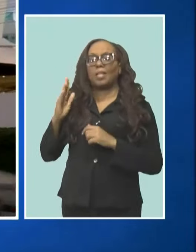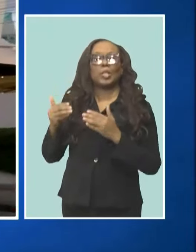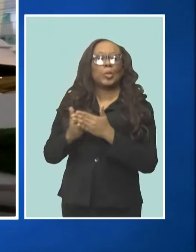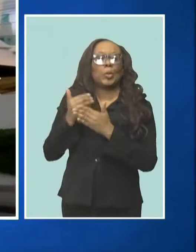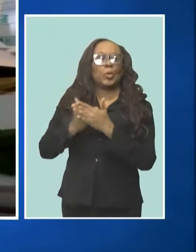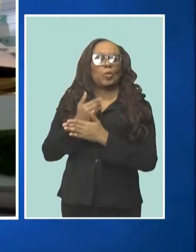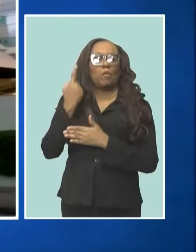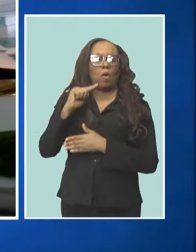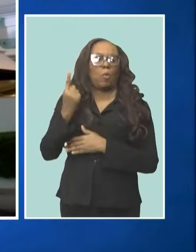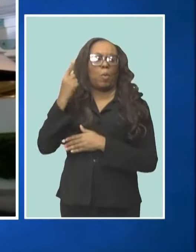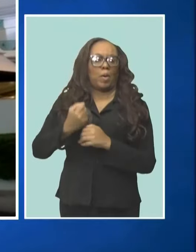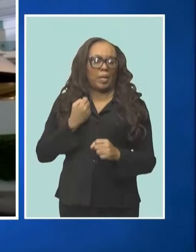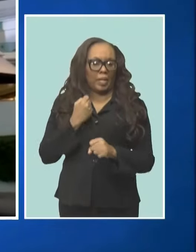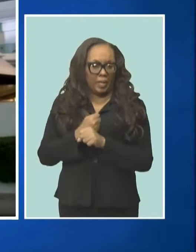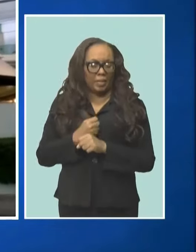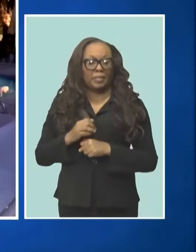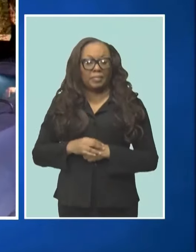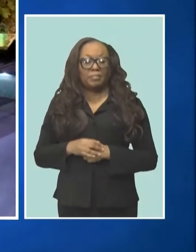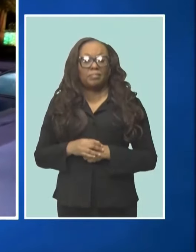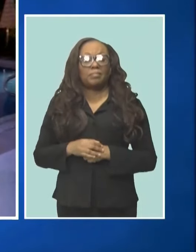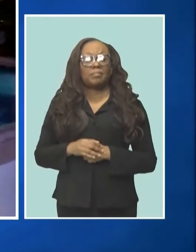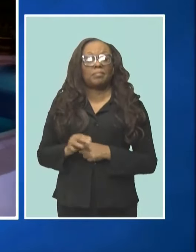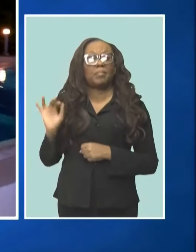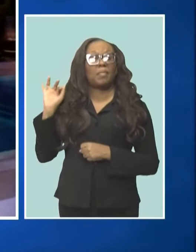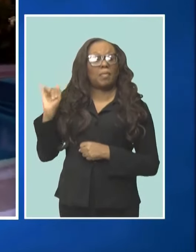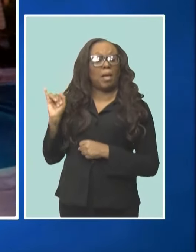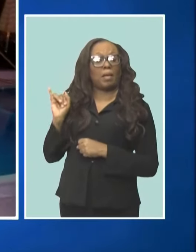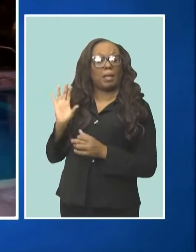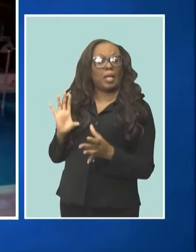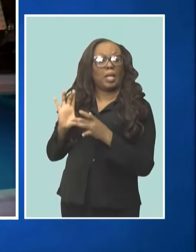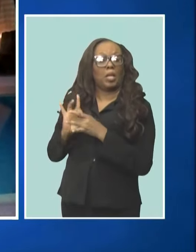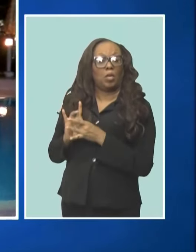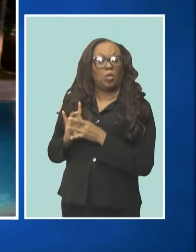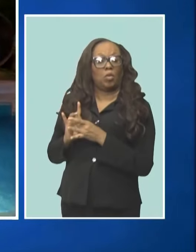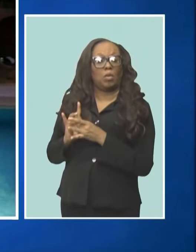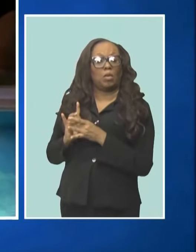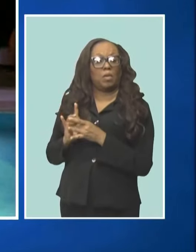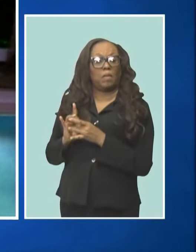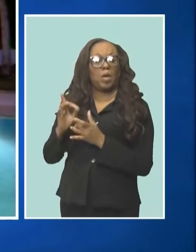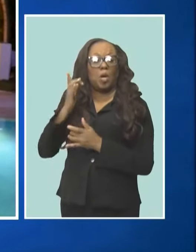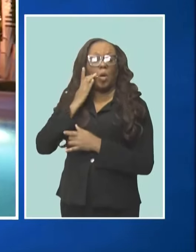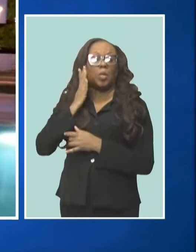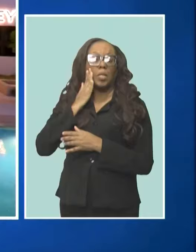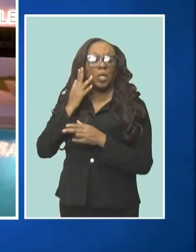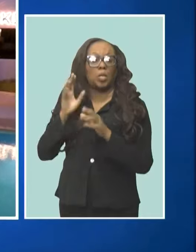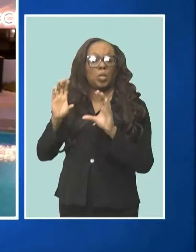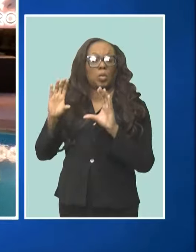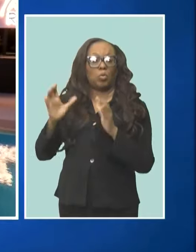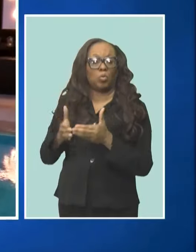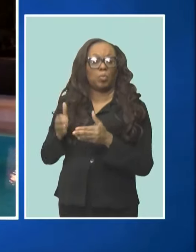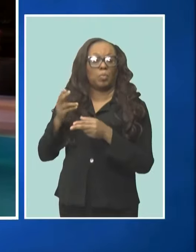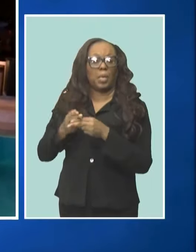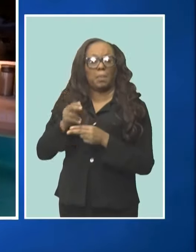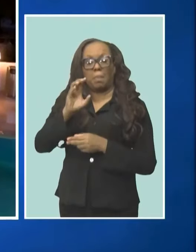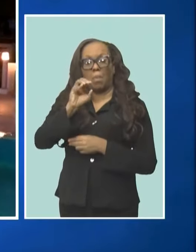its transformation, the Rockley, which is part of the Ocean Hotels Group, has risen from number 27 to the number 6